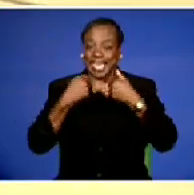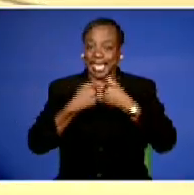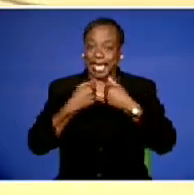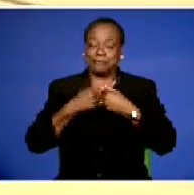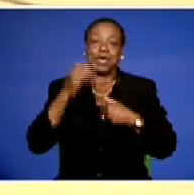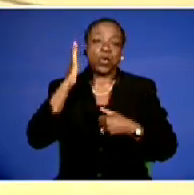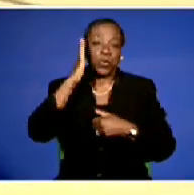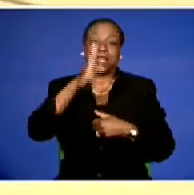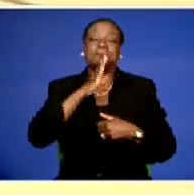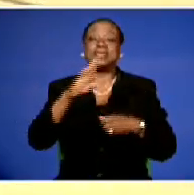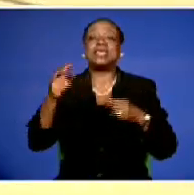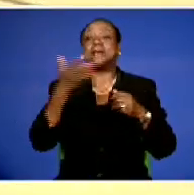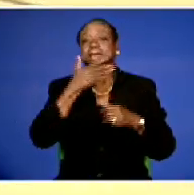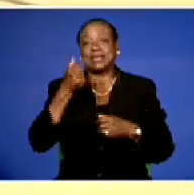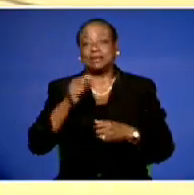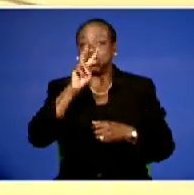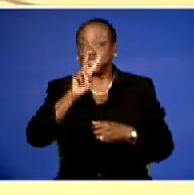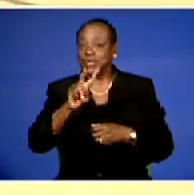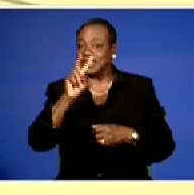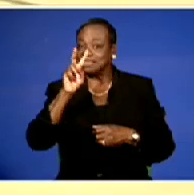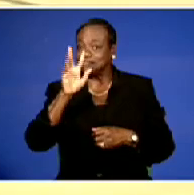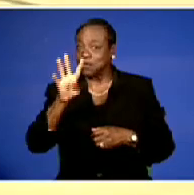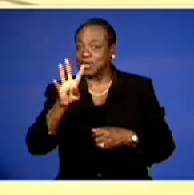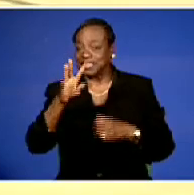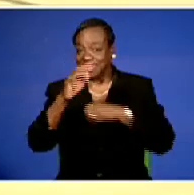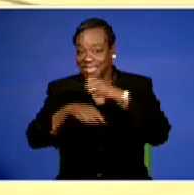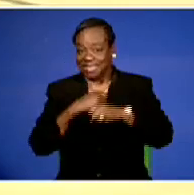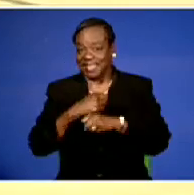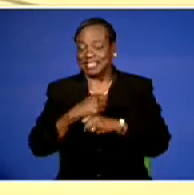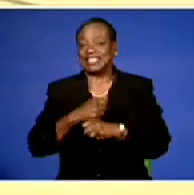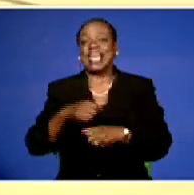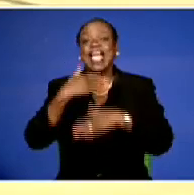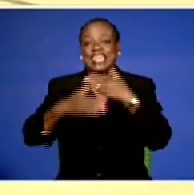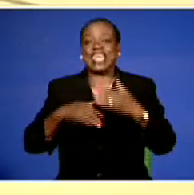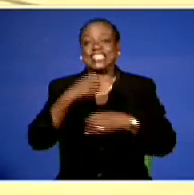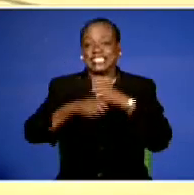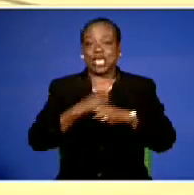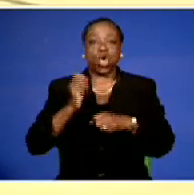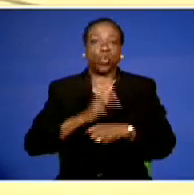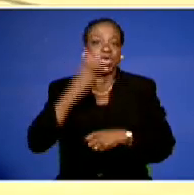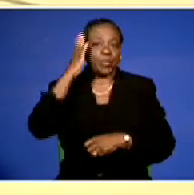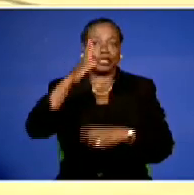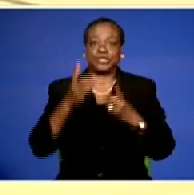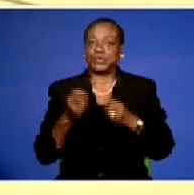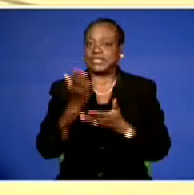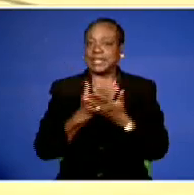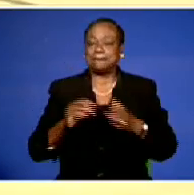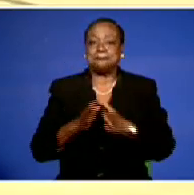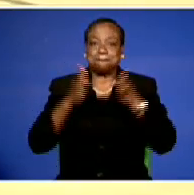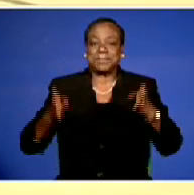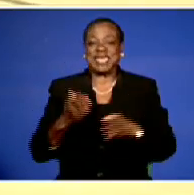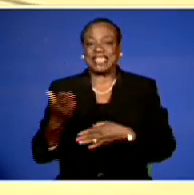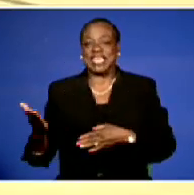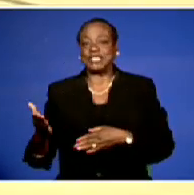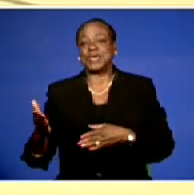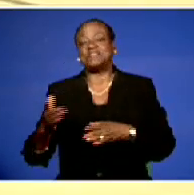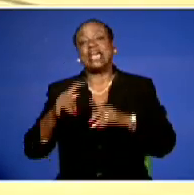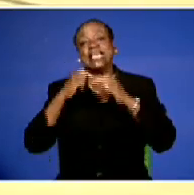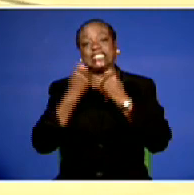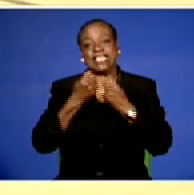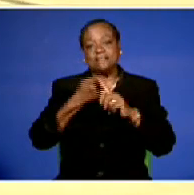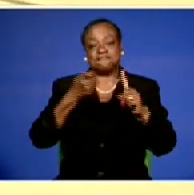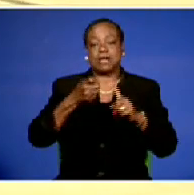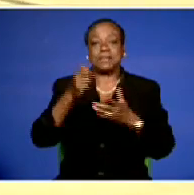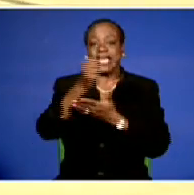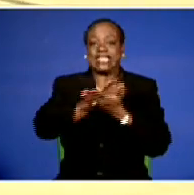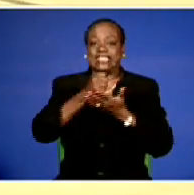in our 23rd year. We're heading into our 24th. We're looking to do some big things next year. We already had a team from St. Thomas want to come down.